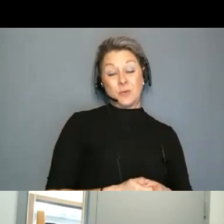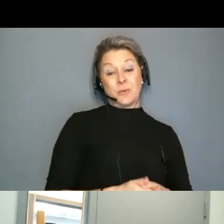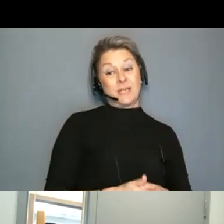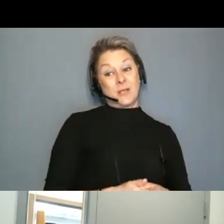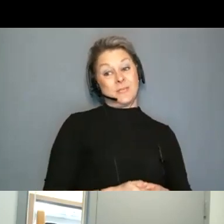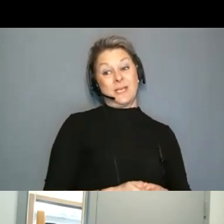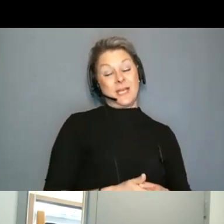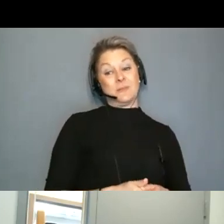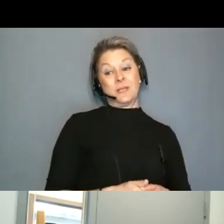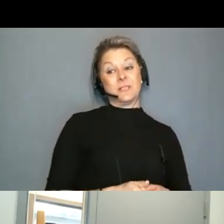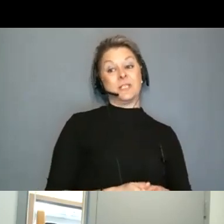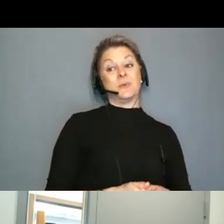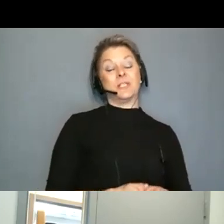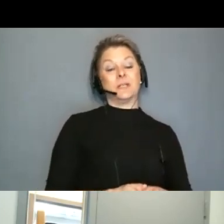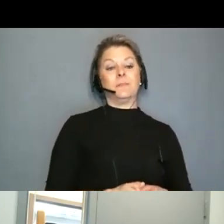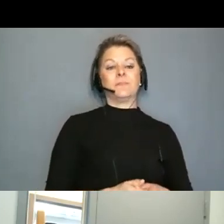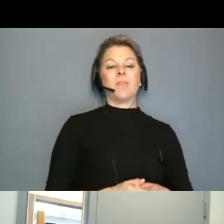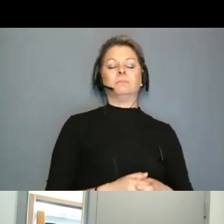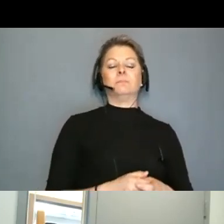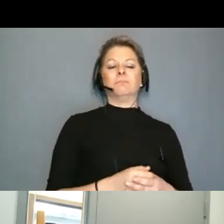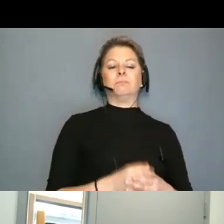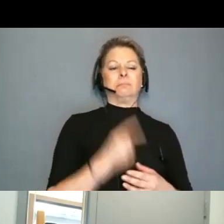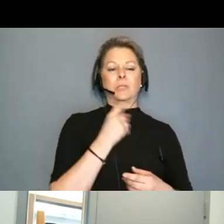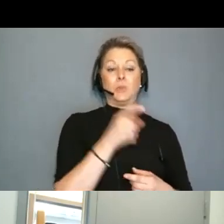has interpreted at times, and it hasn't been a good situation. Mm-hmm.